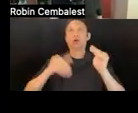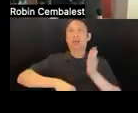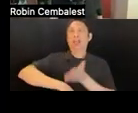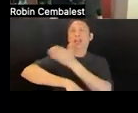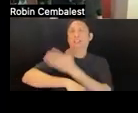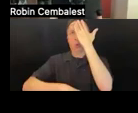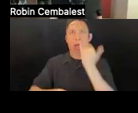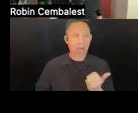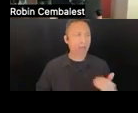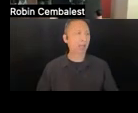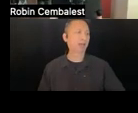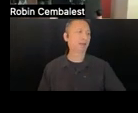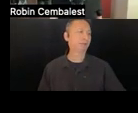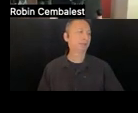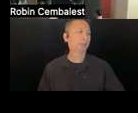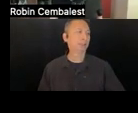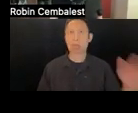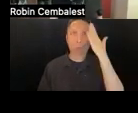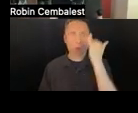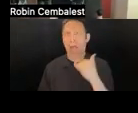people go?